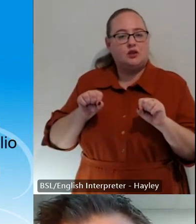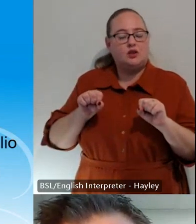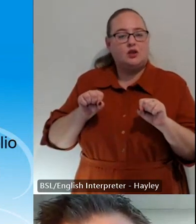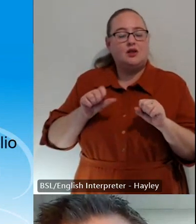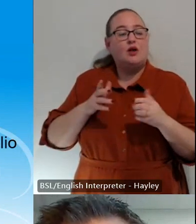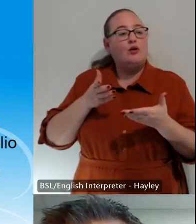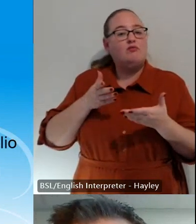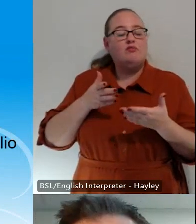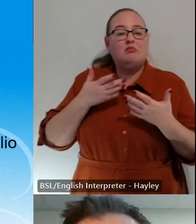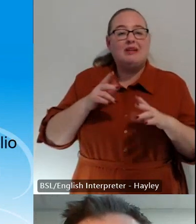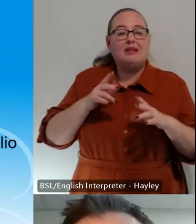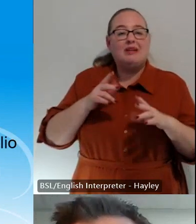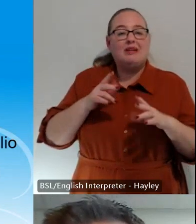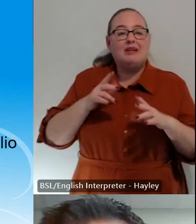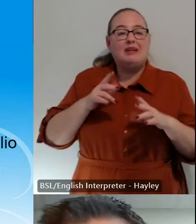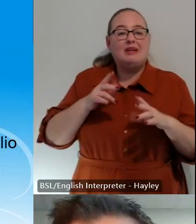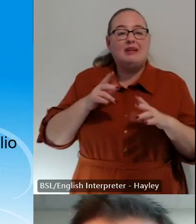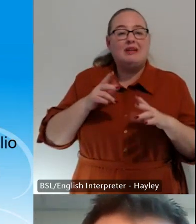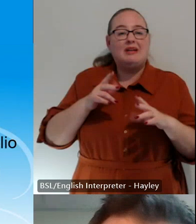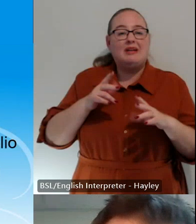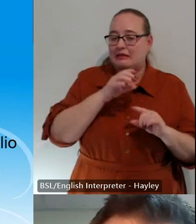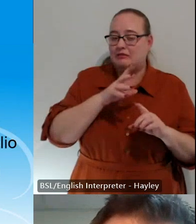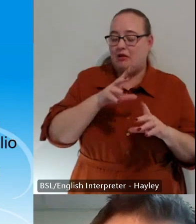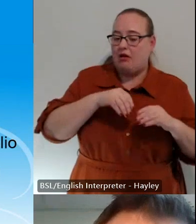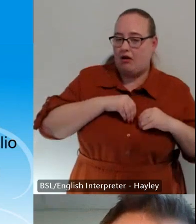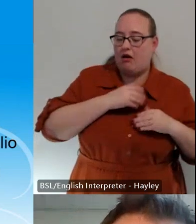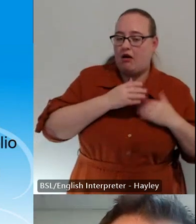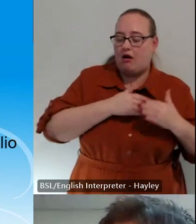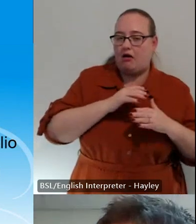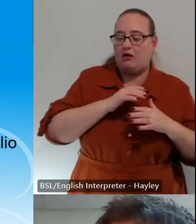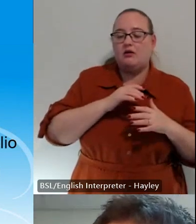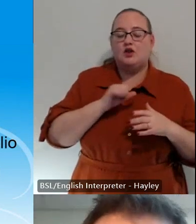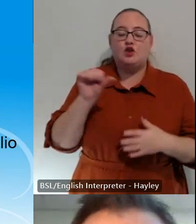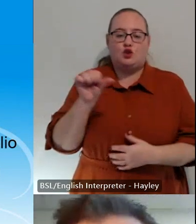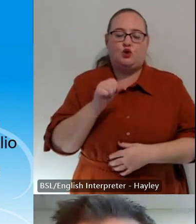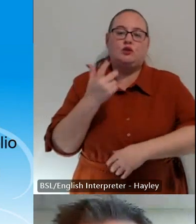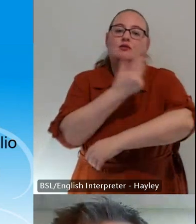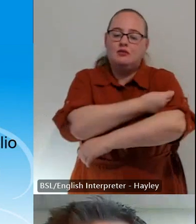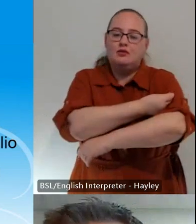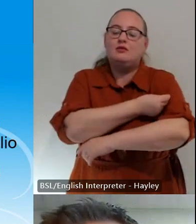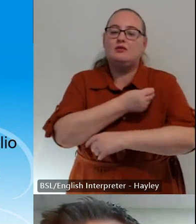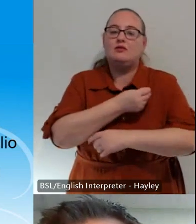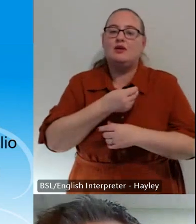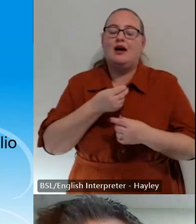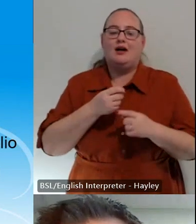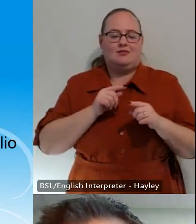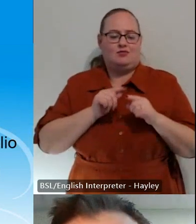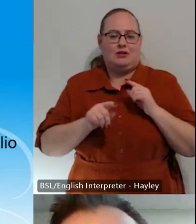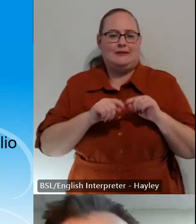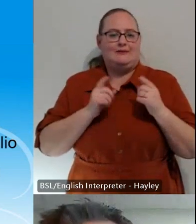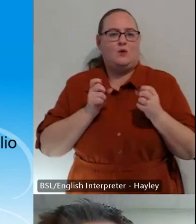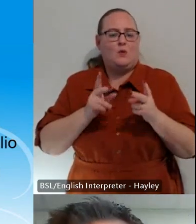those previous 2 years. They should have been protected with mitigations and with vaccinations. But unfortunately, we didn't really think about